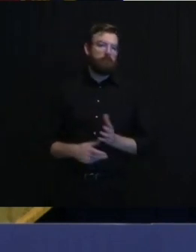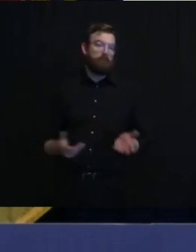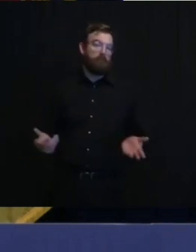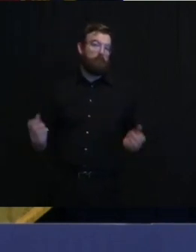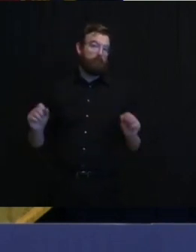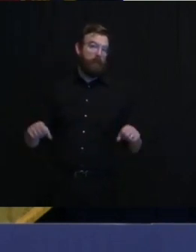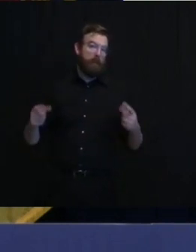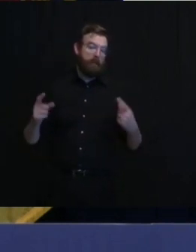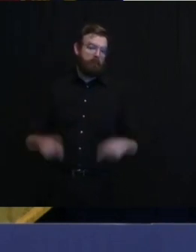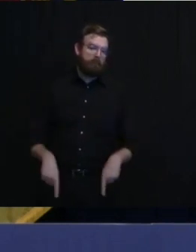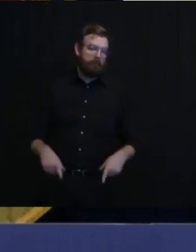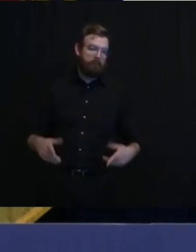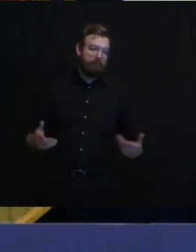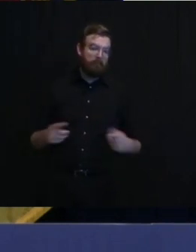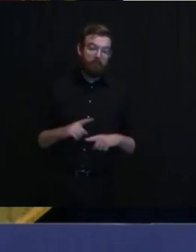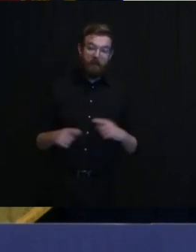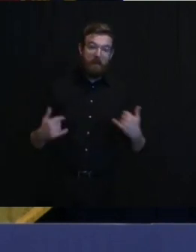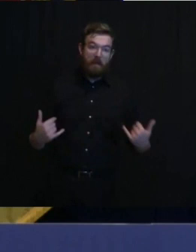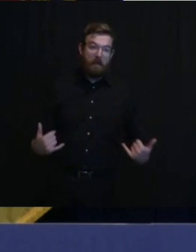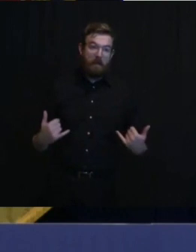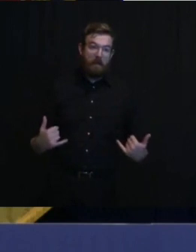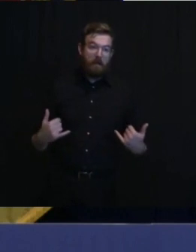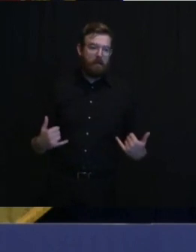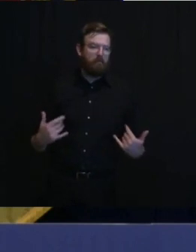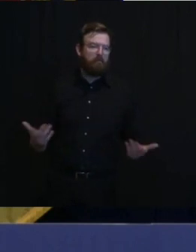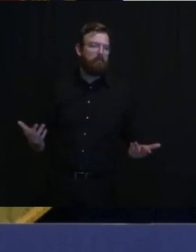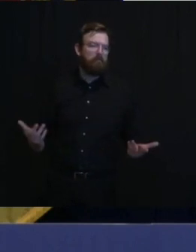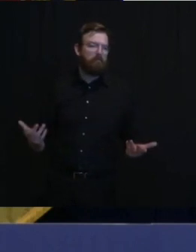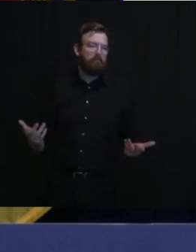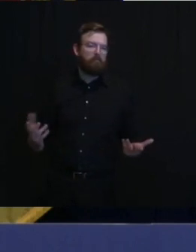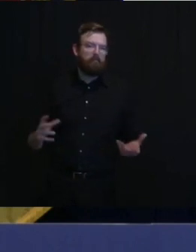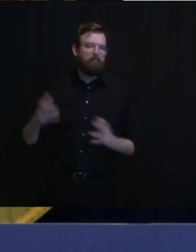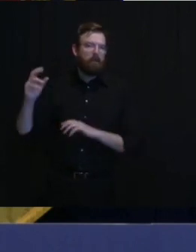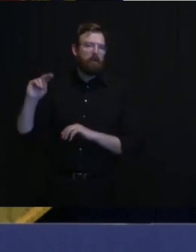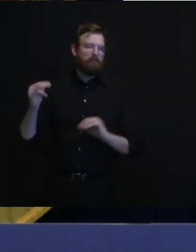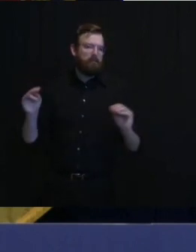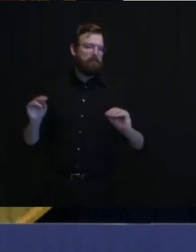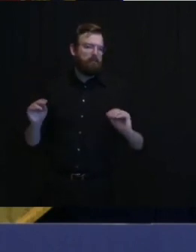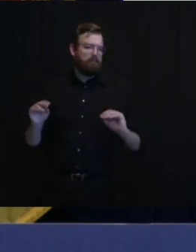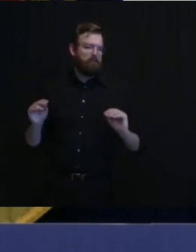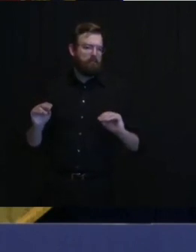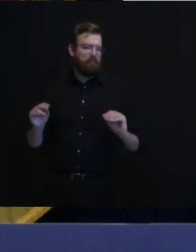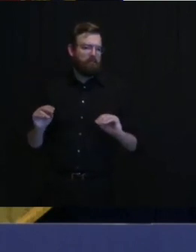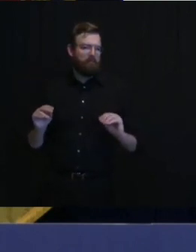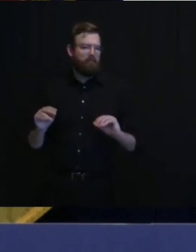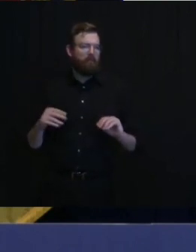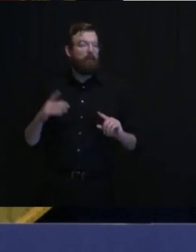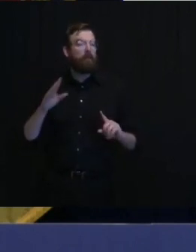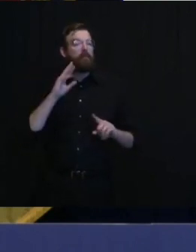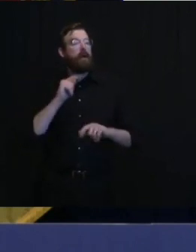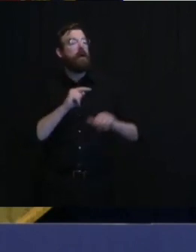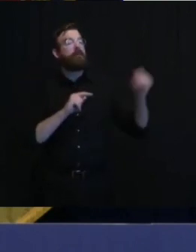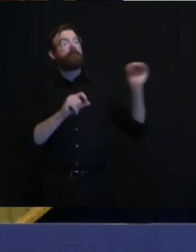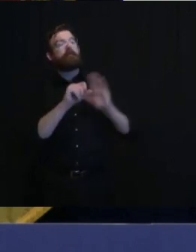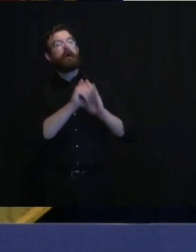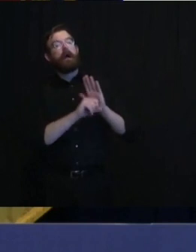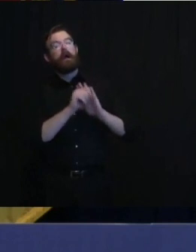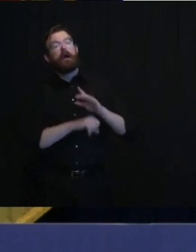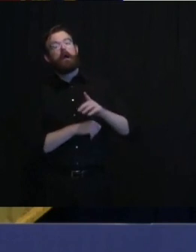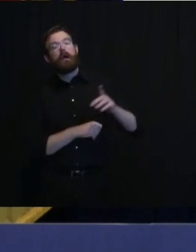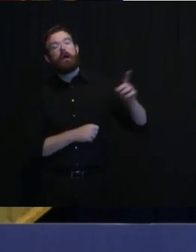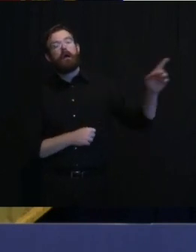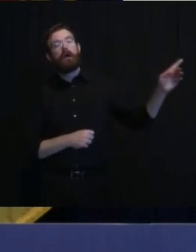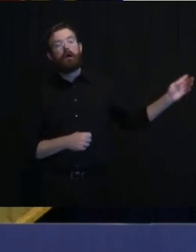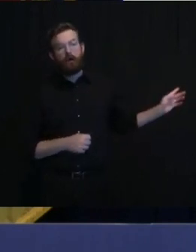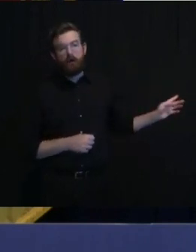in the other states, the reagent and the other raw materials associated with testing, that's become a scarcer resource. He's absolutely right